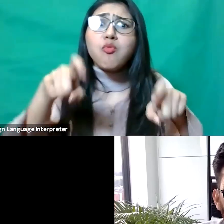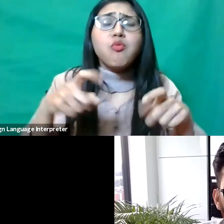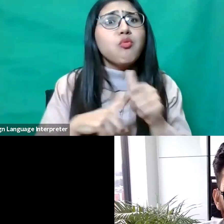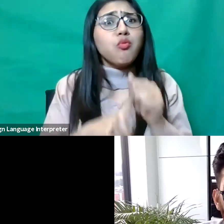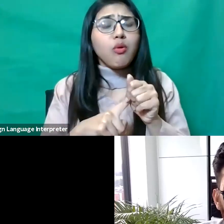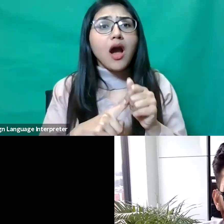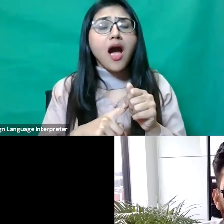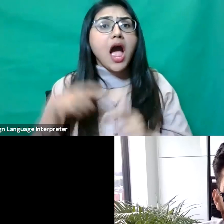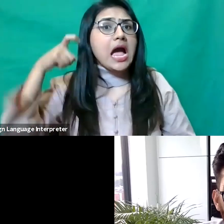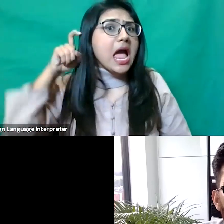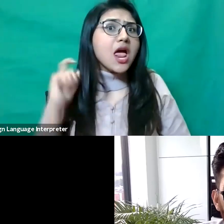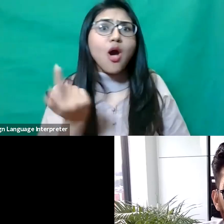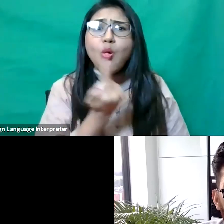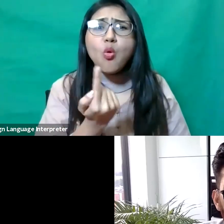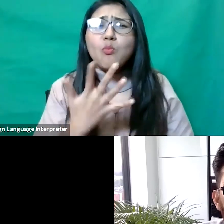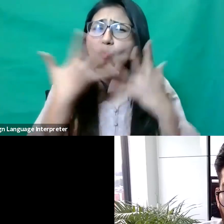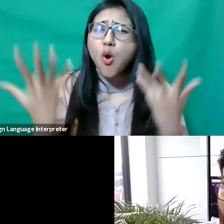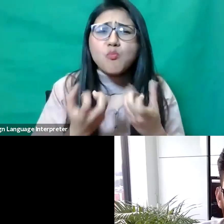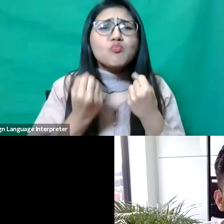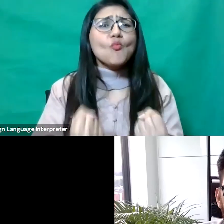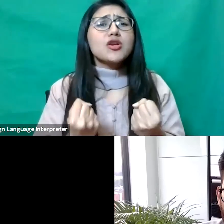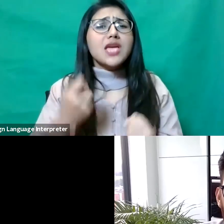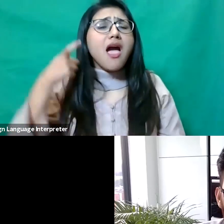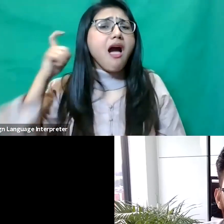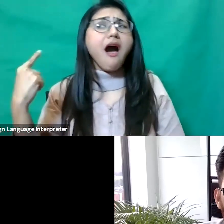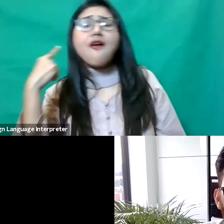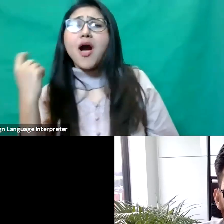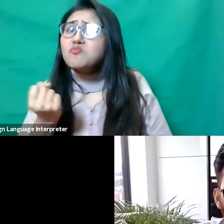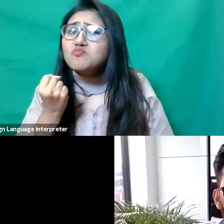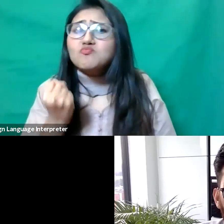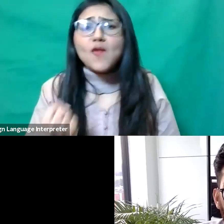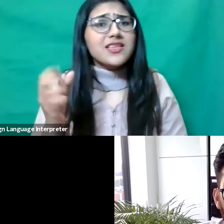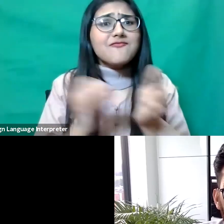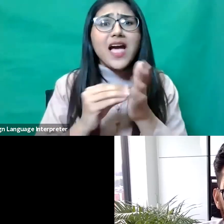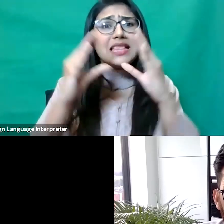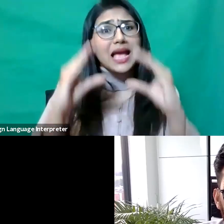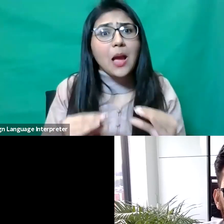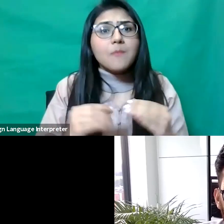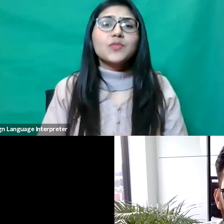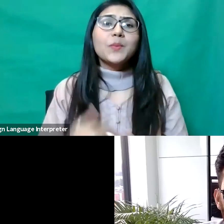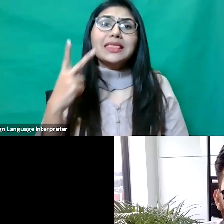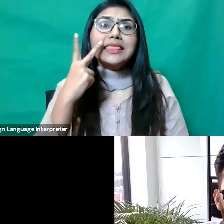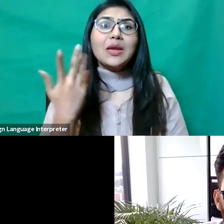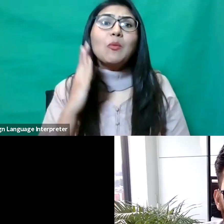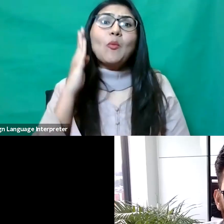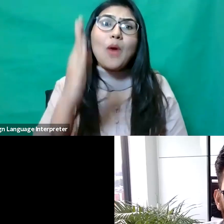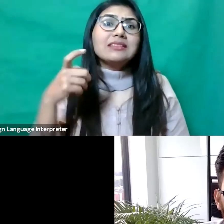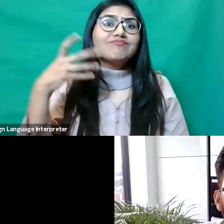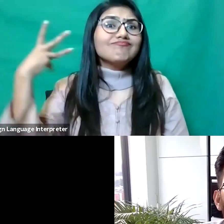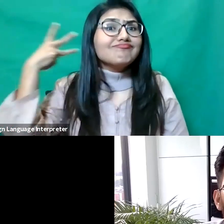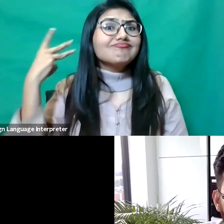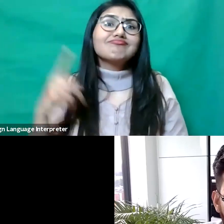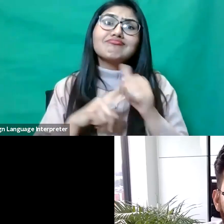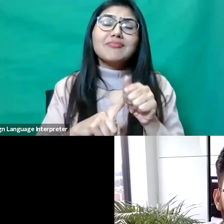their own weren't enough for me. Yeah, so I started looking into getting a cochlear implant surgery.